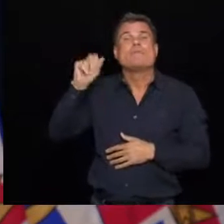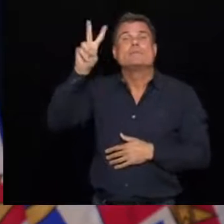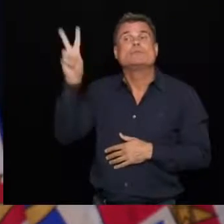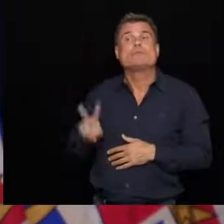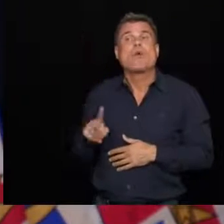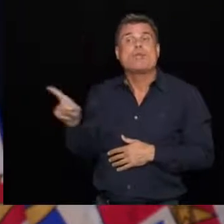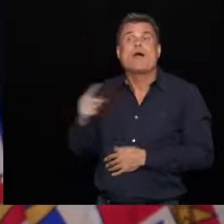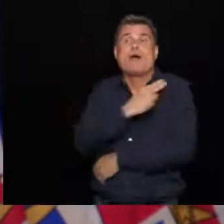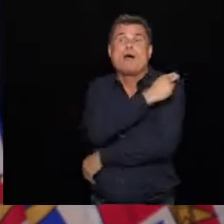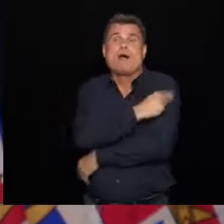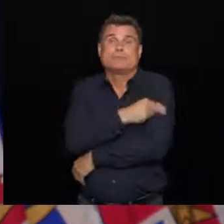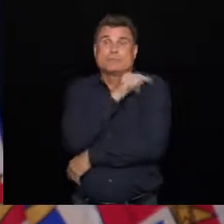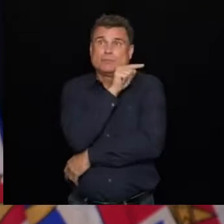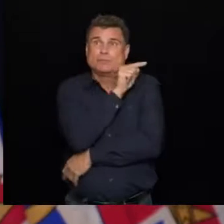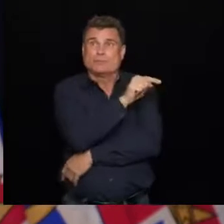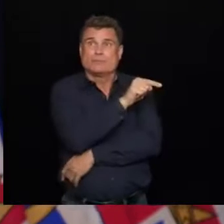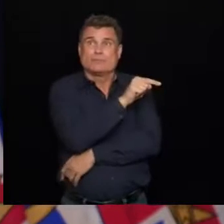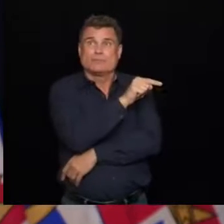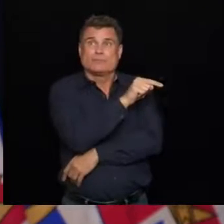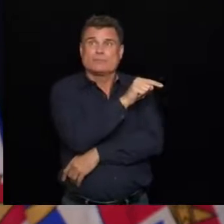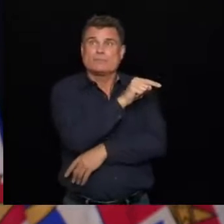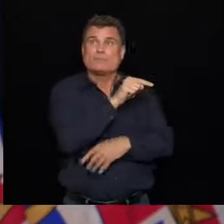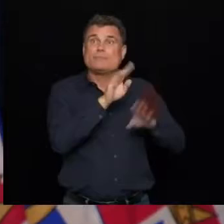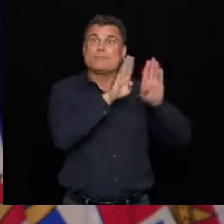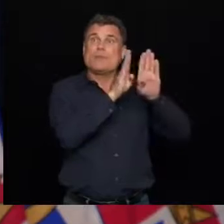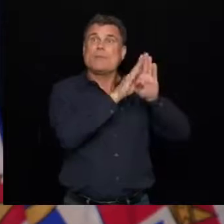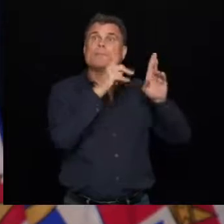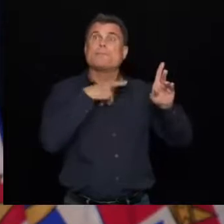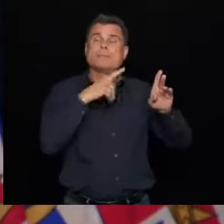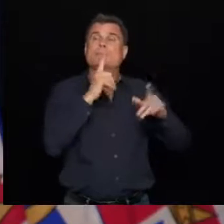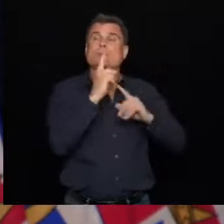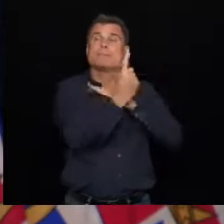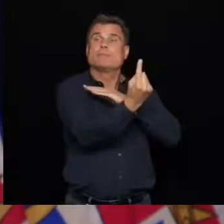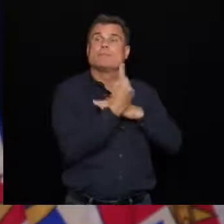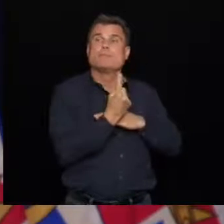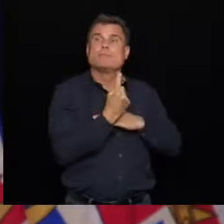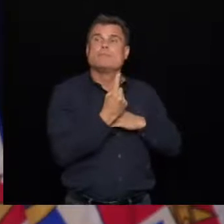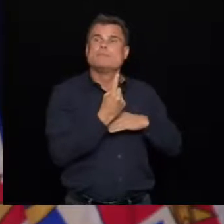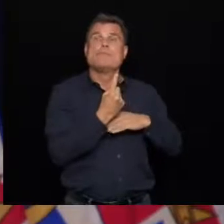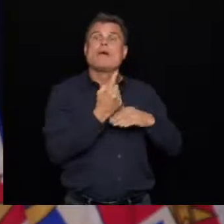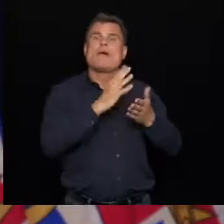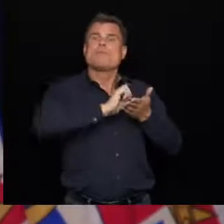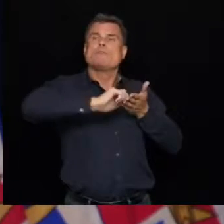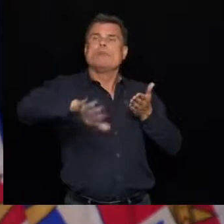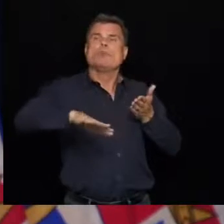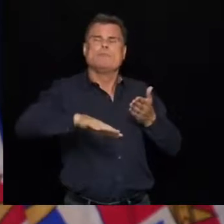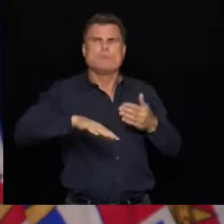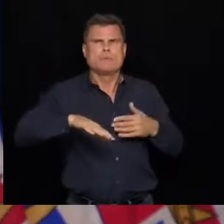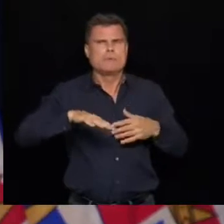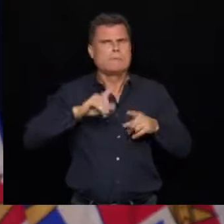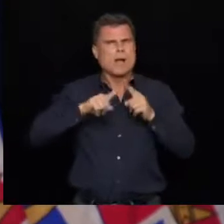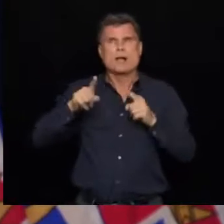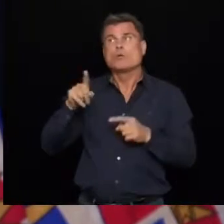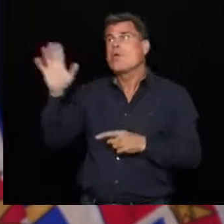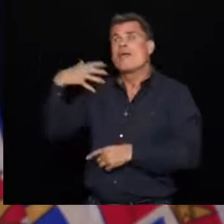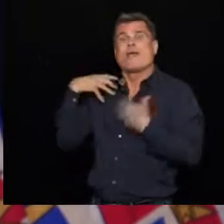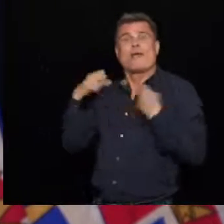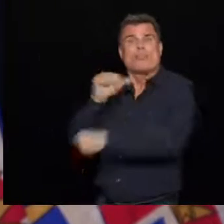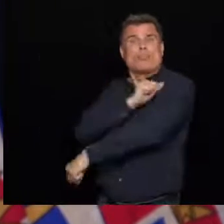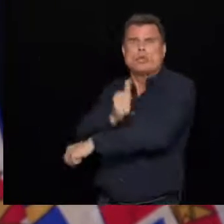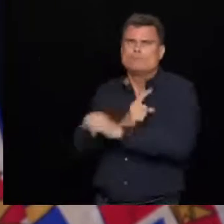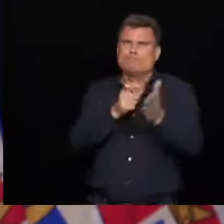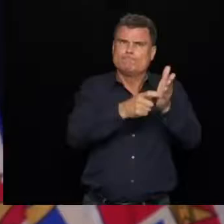Minister Adrian Dix had insisted that they need to. So is there some kind of disconnect with Vancouver Coastal Health when it comes to reporting